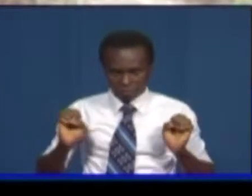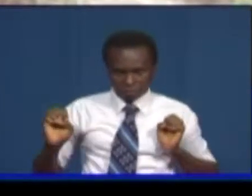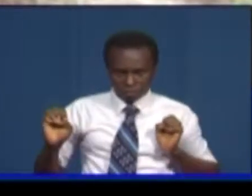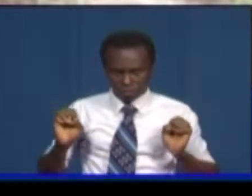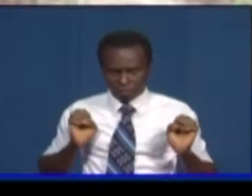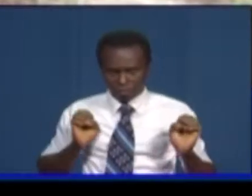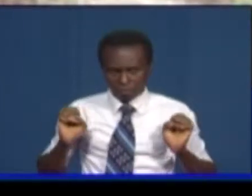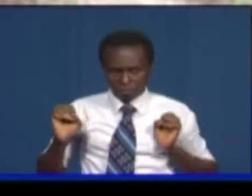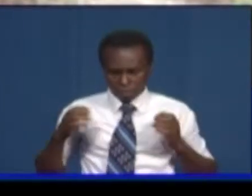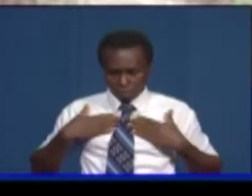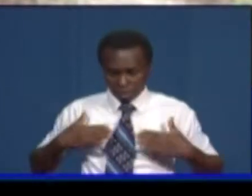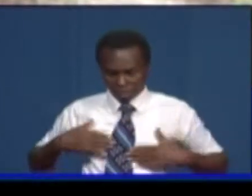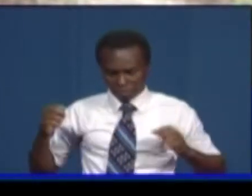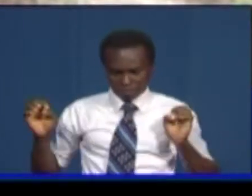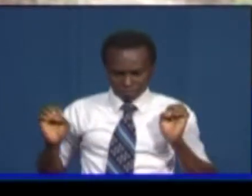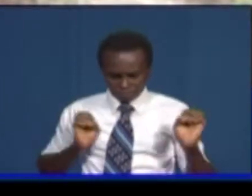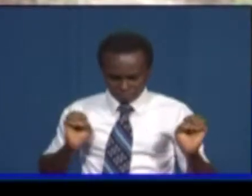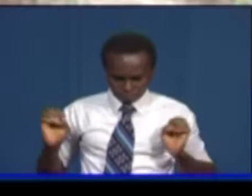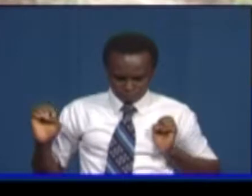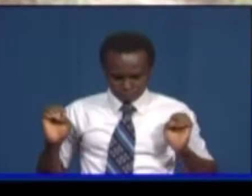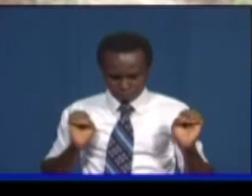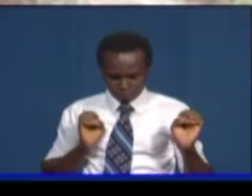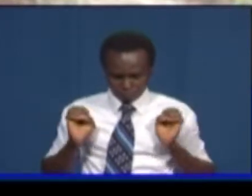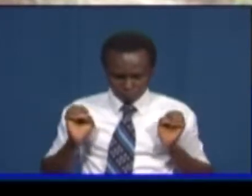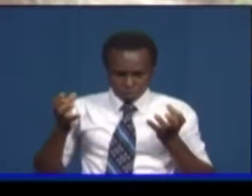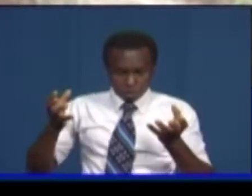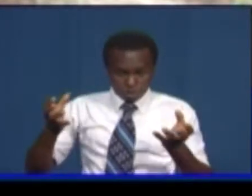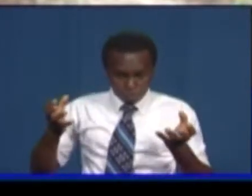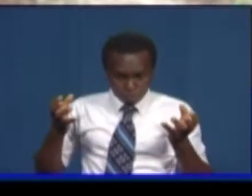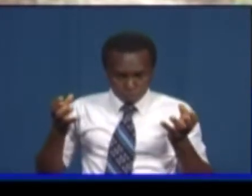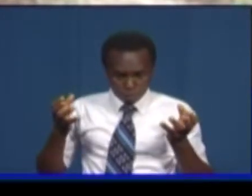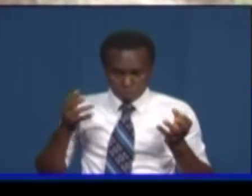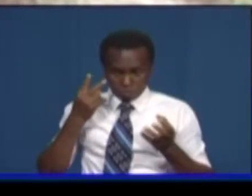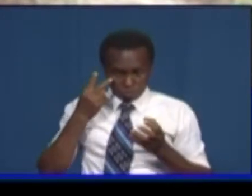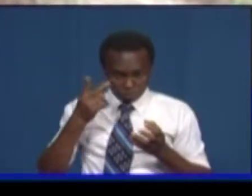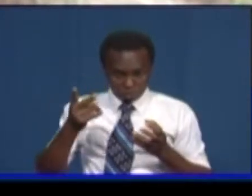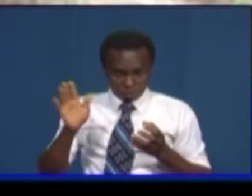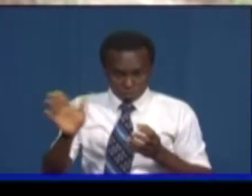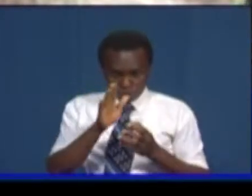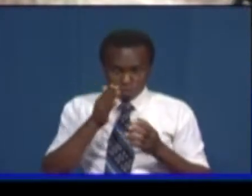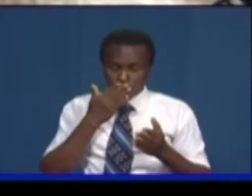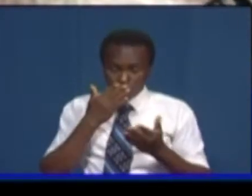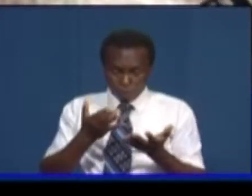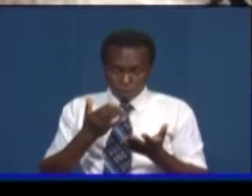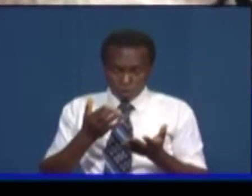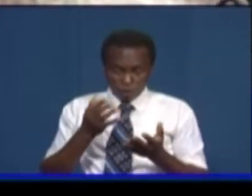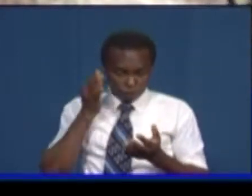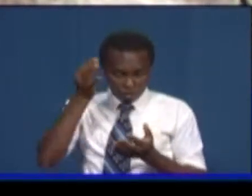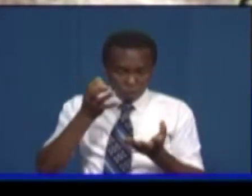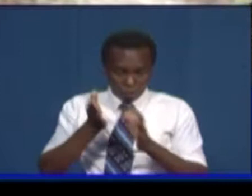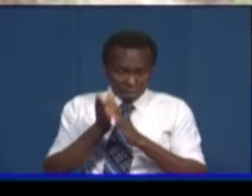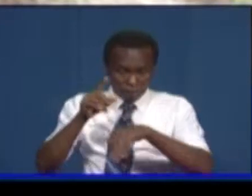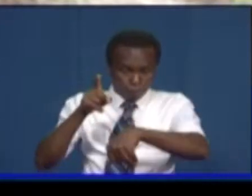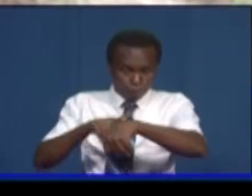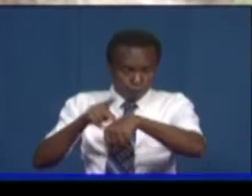you exercise. If not, that you are you want to train to become a future footballer or something. But I believe that if once you do